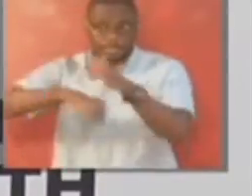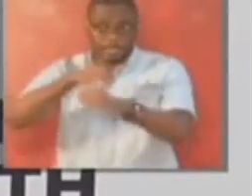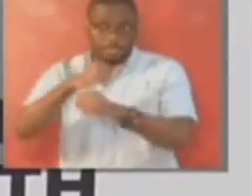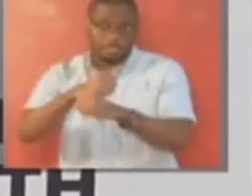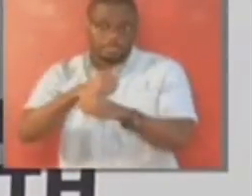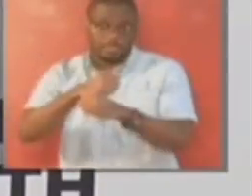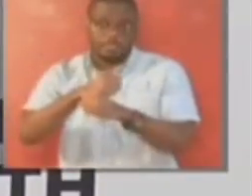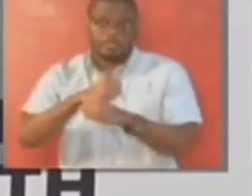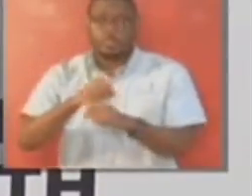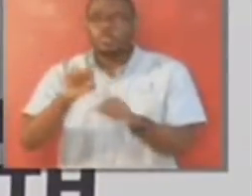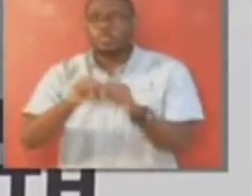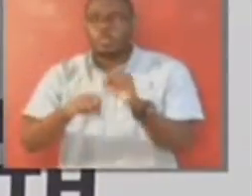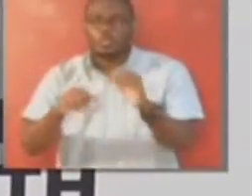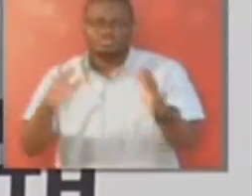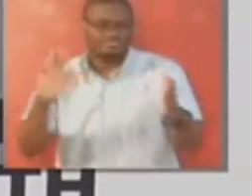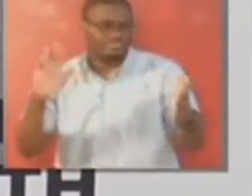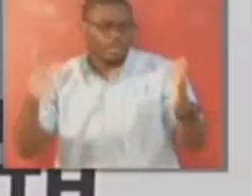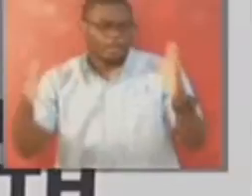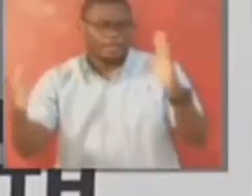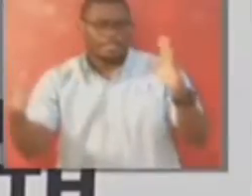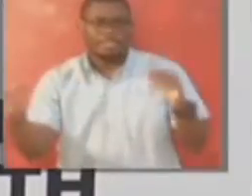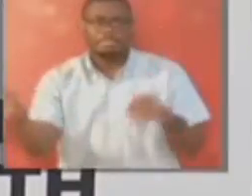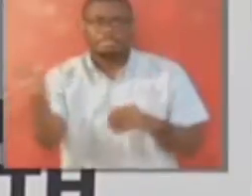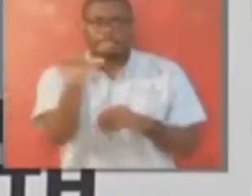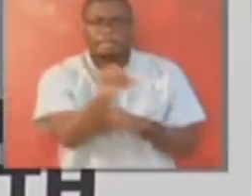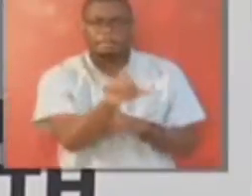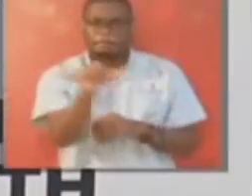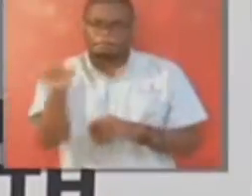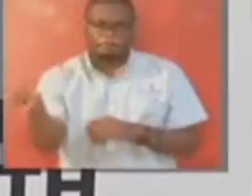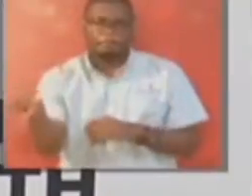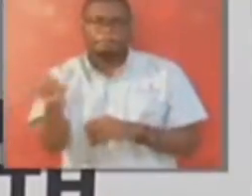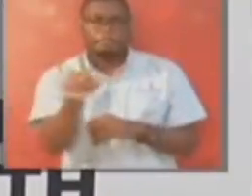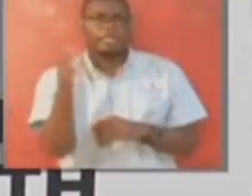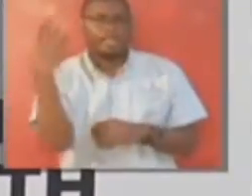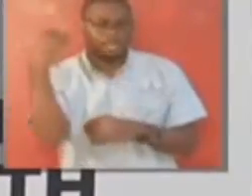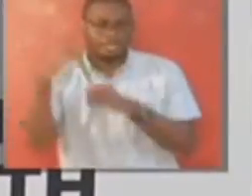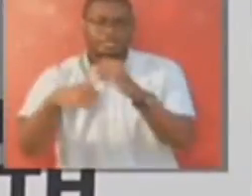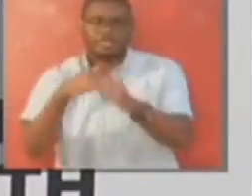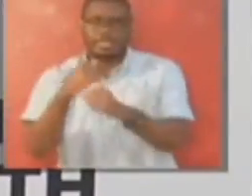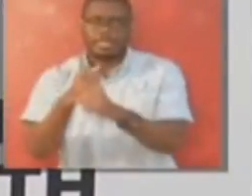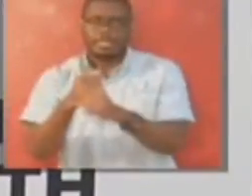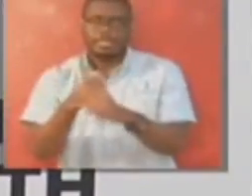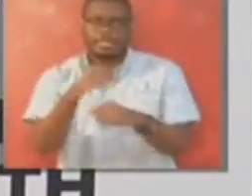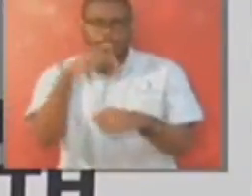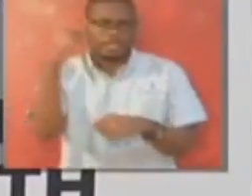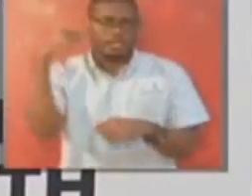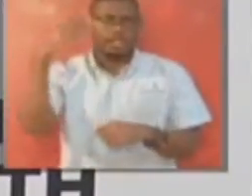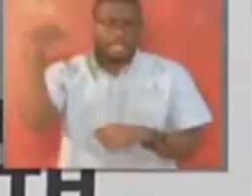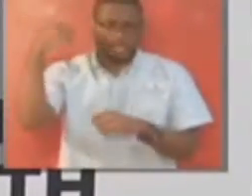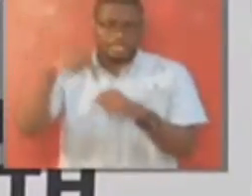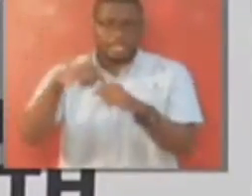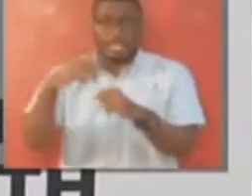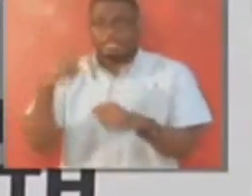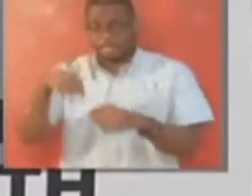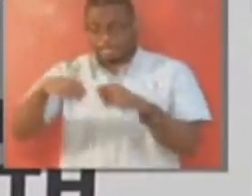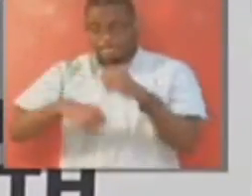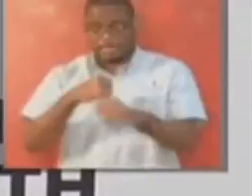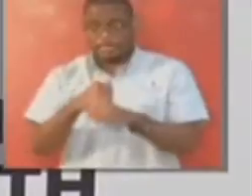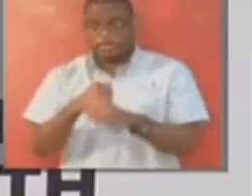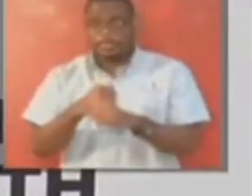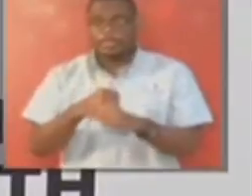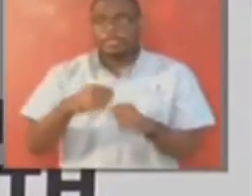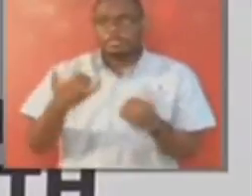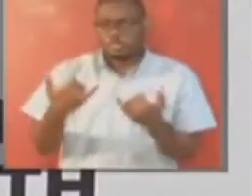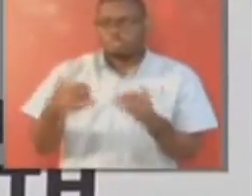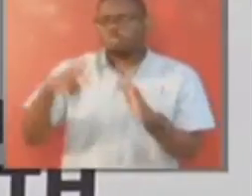there's more or less the same sort of distribution from last year to this year. The numbers remain less than last year so far, with about a month and a half